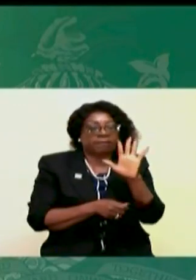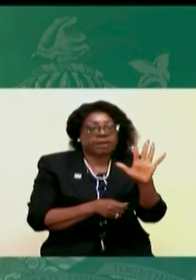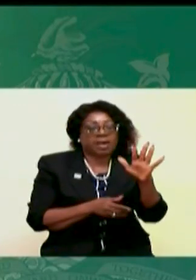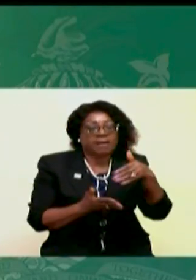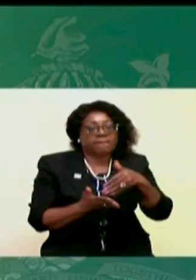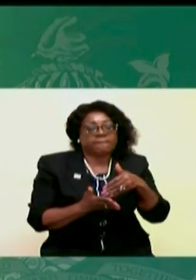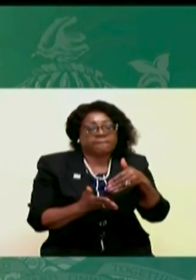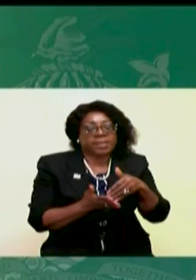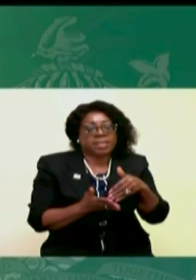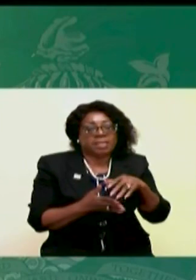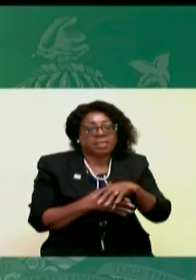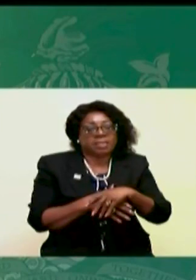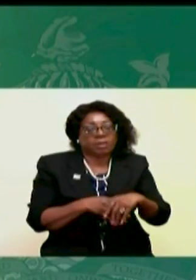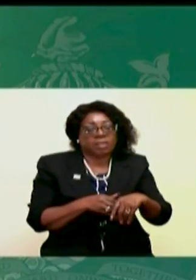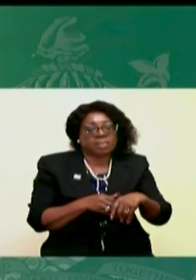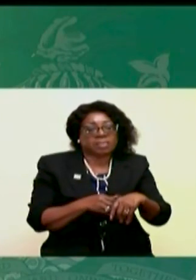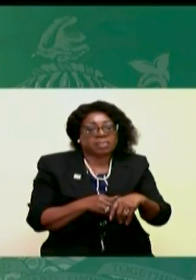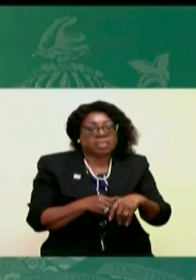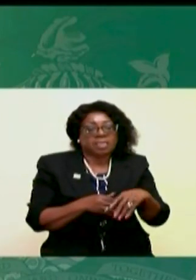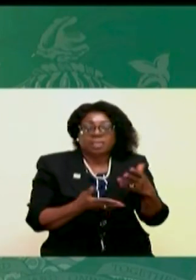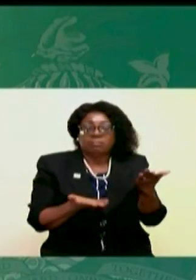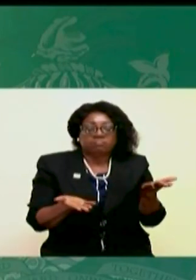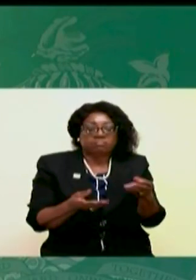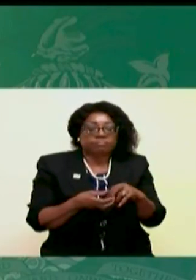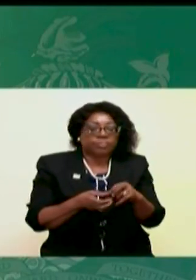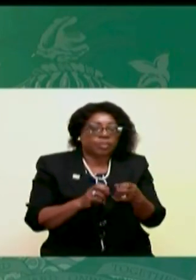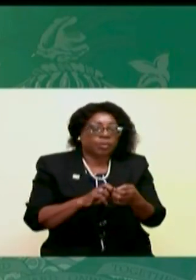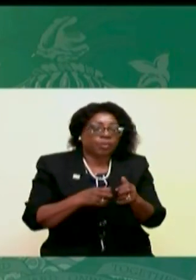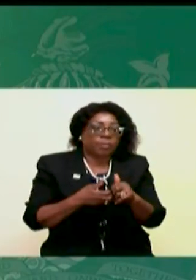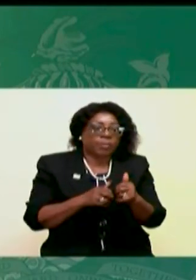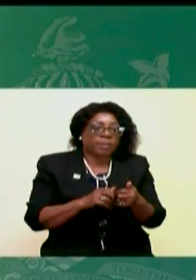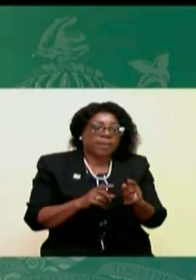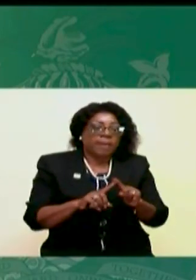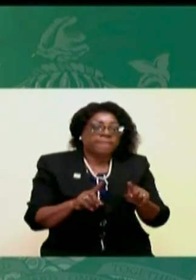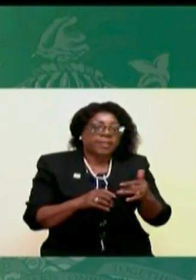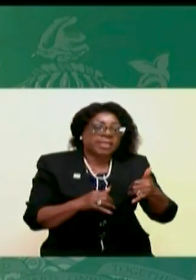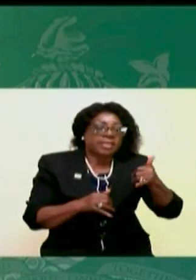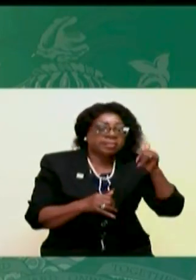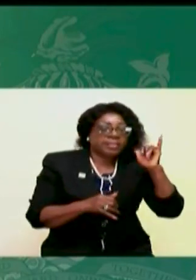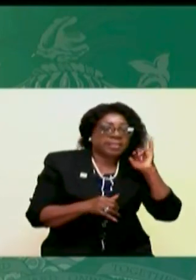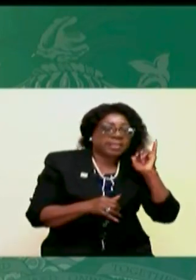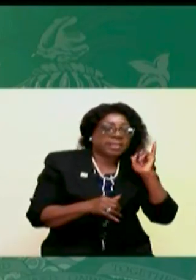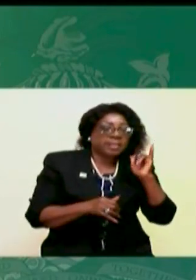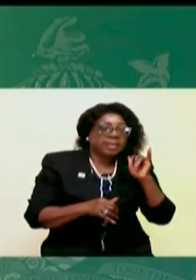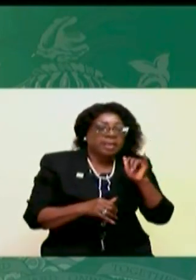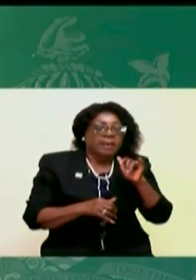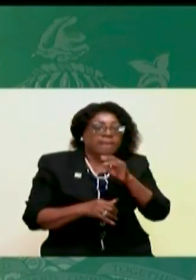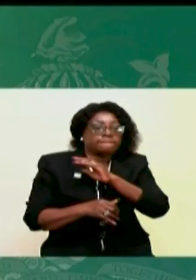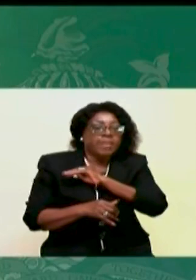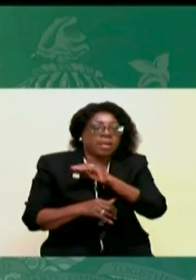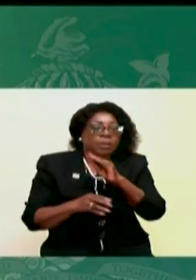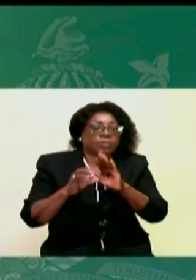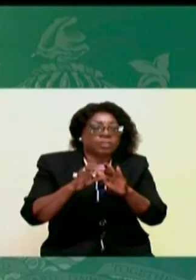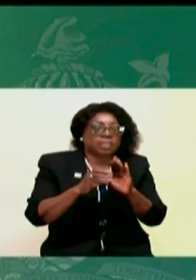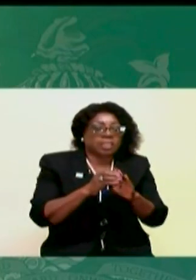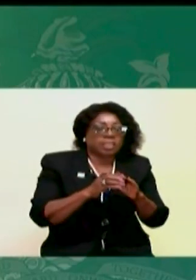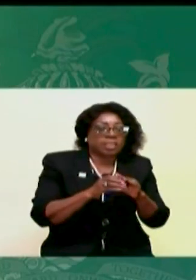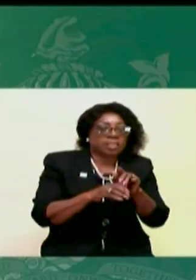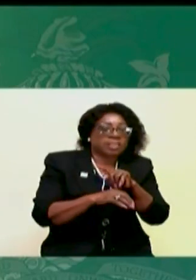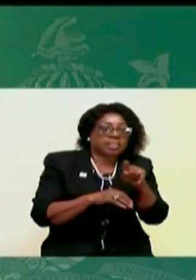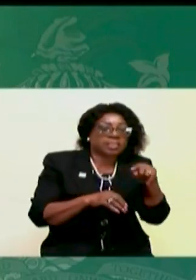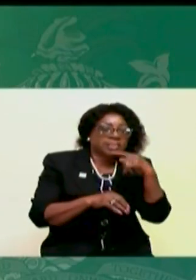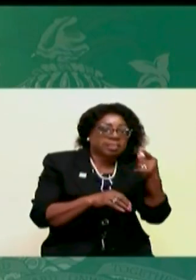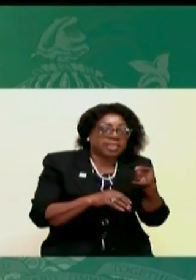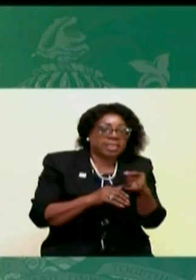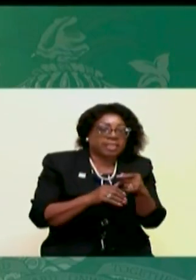$75 million. There's no problem. But yesterday, Marco City, you said, or you were saying that you had nothing to do in your